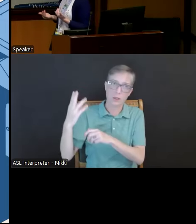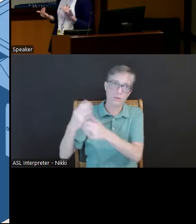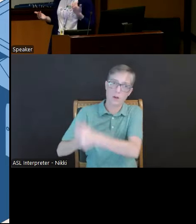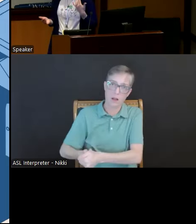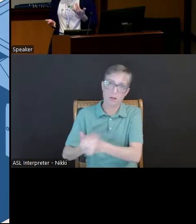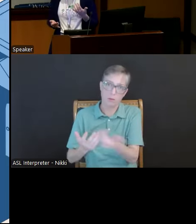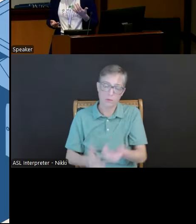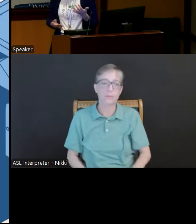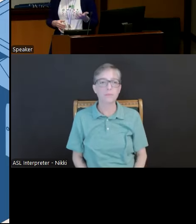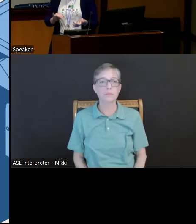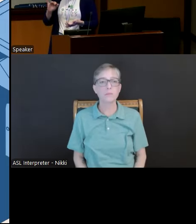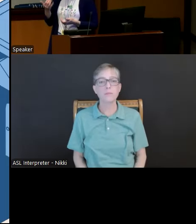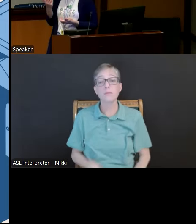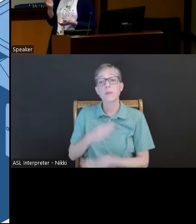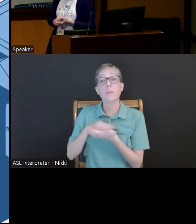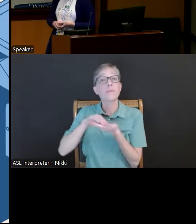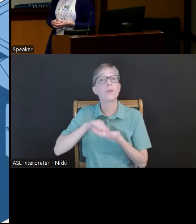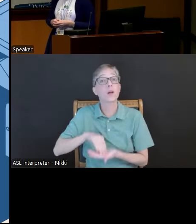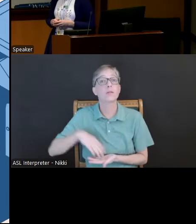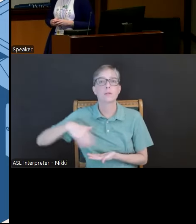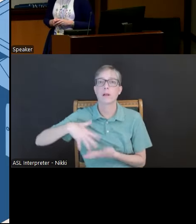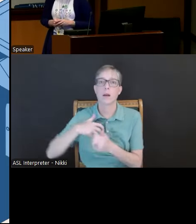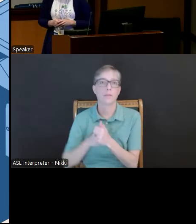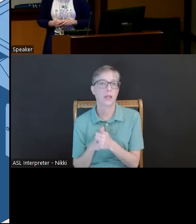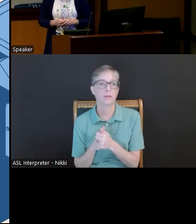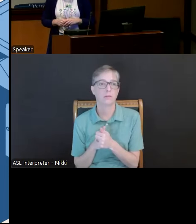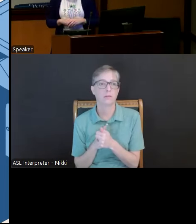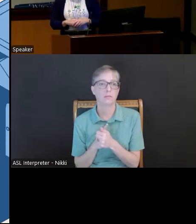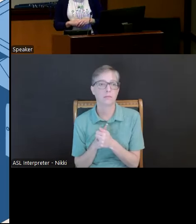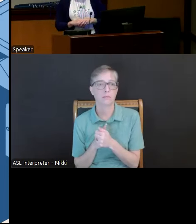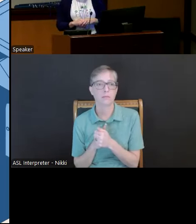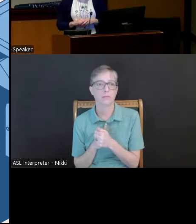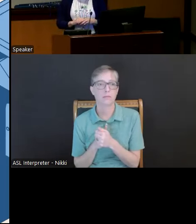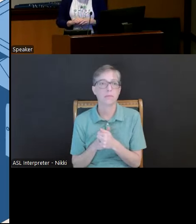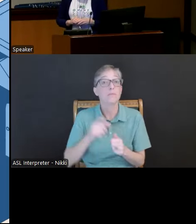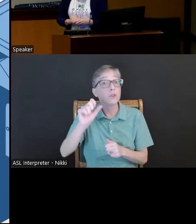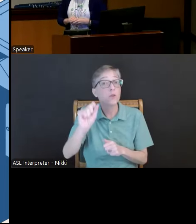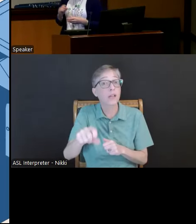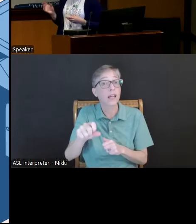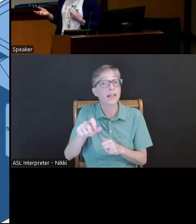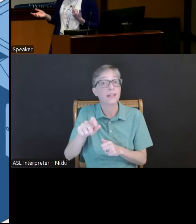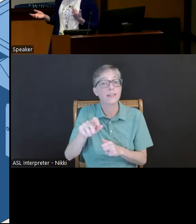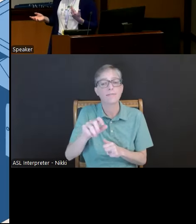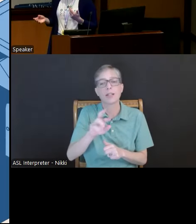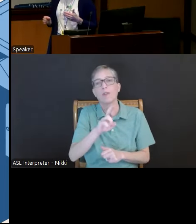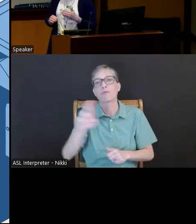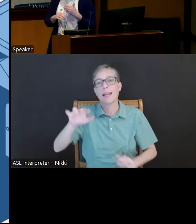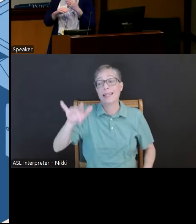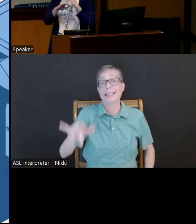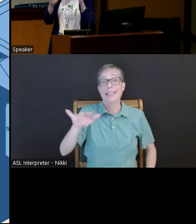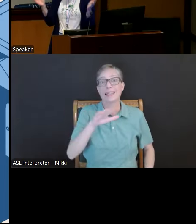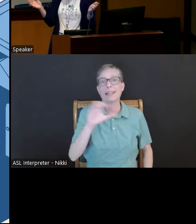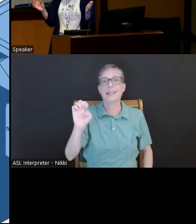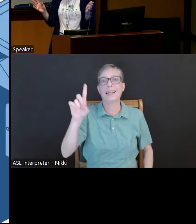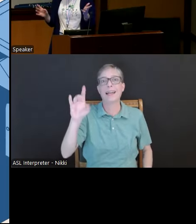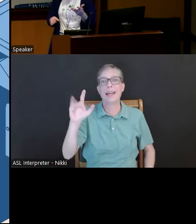Some of our notes are not updated yet. You can right-click and edit to make it more affirming. If you can't right-click and edit,